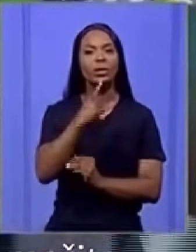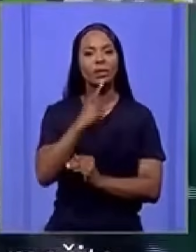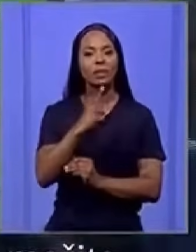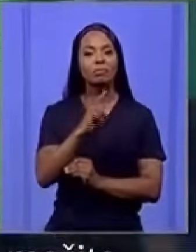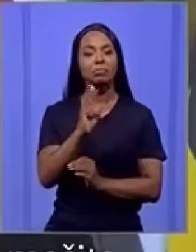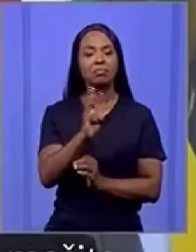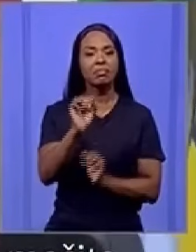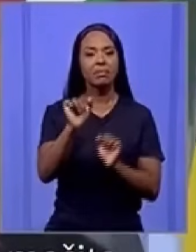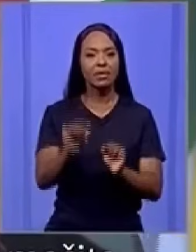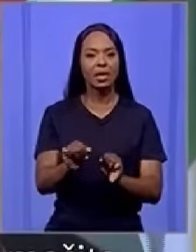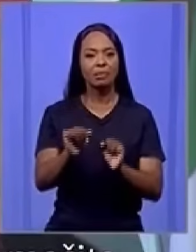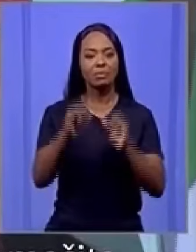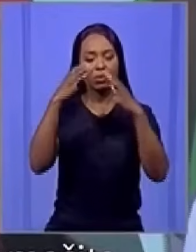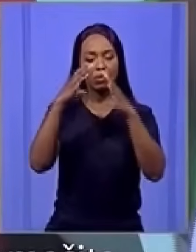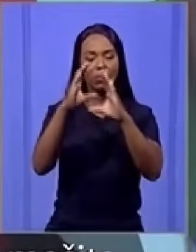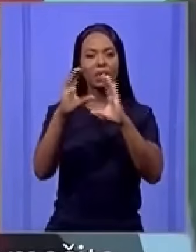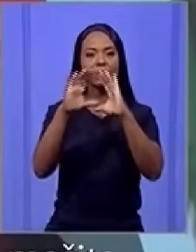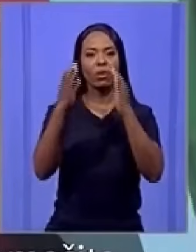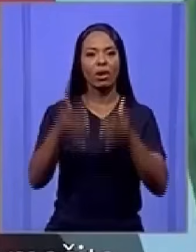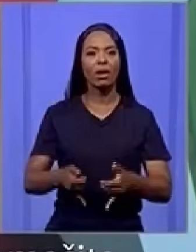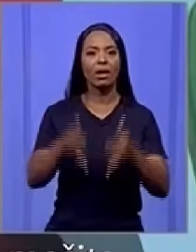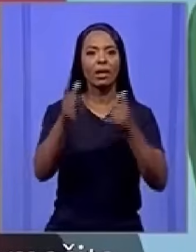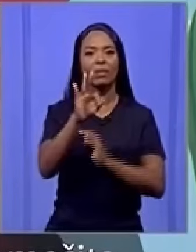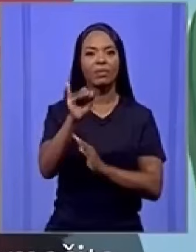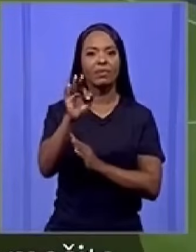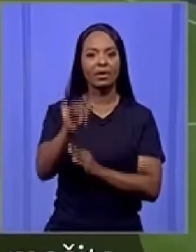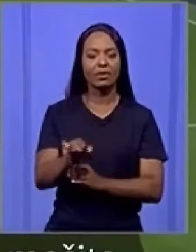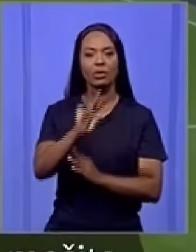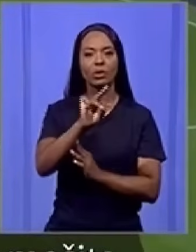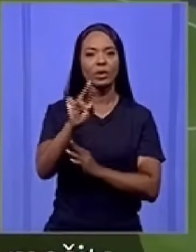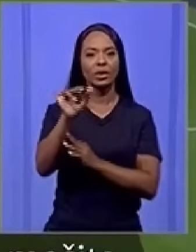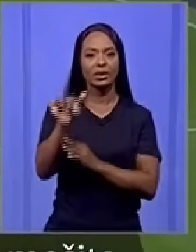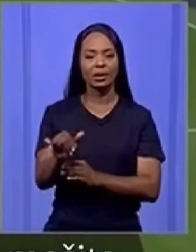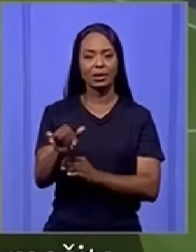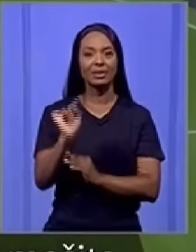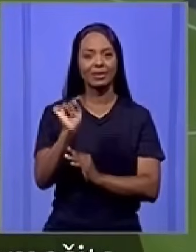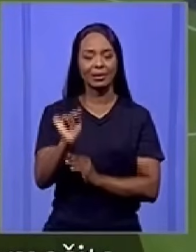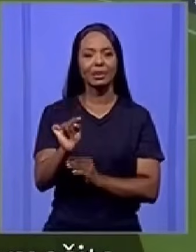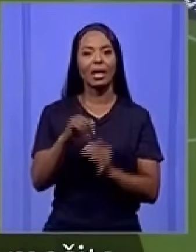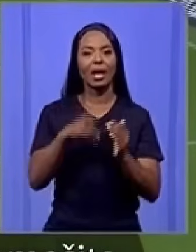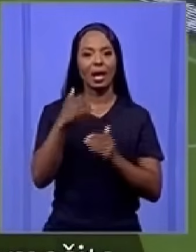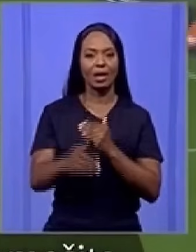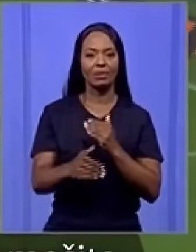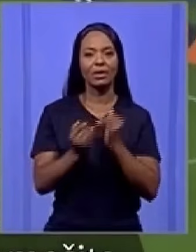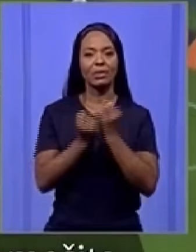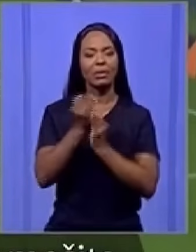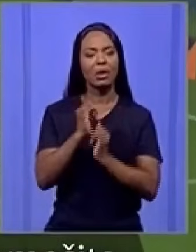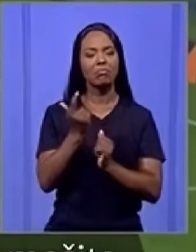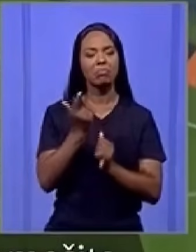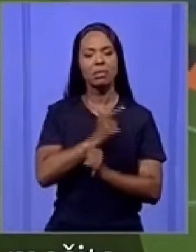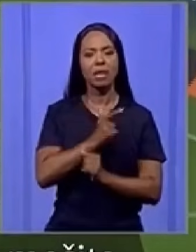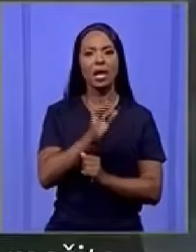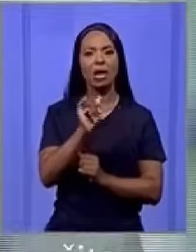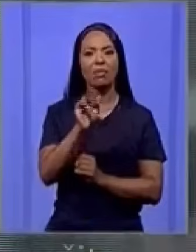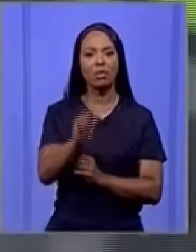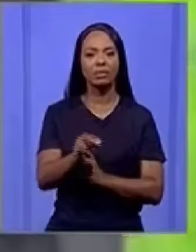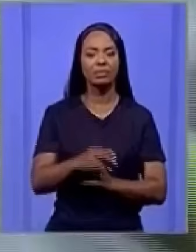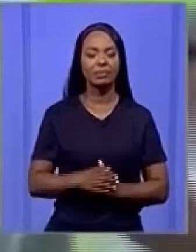e beilwe go sebjana sa lefase sa FIFA ka 2026 morago ga papadi e botse go tša